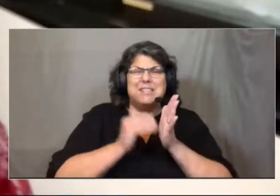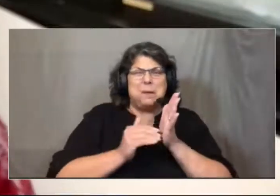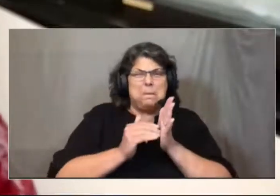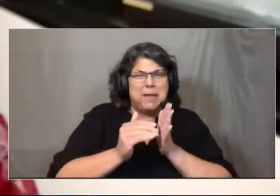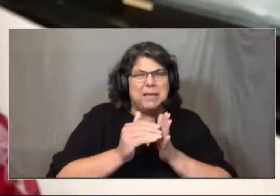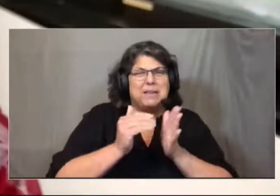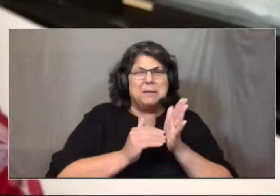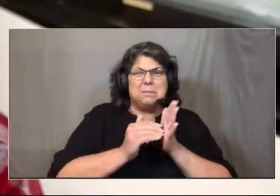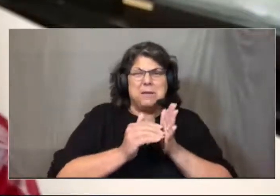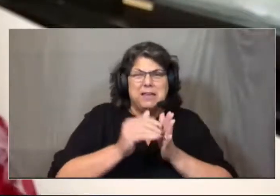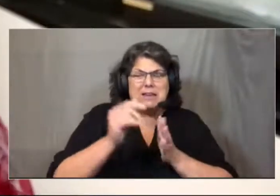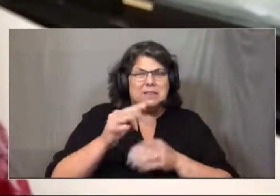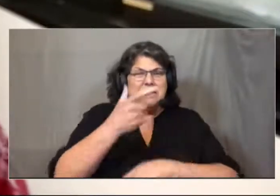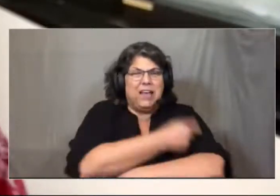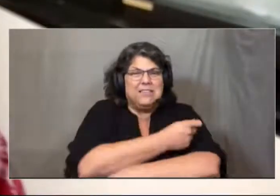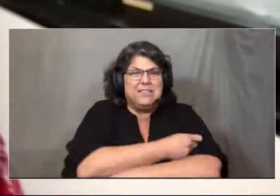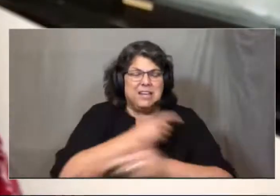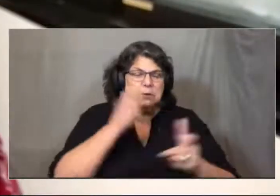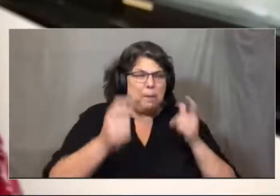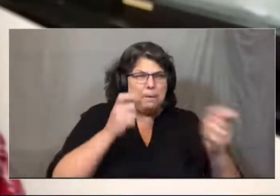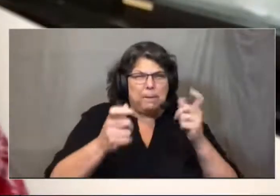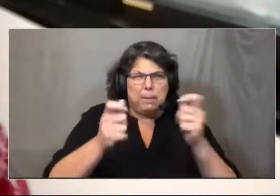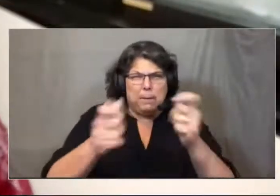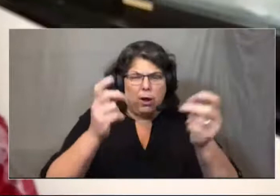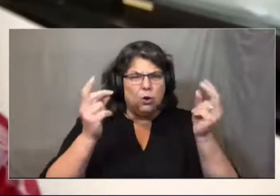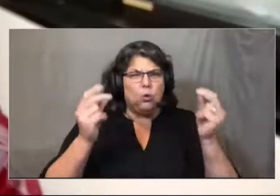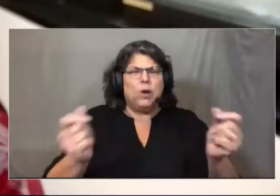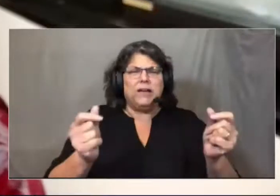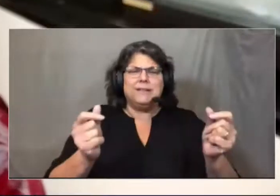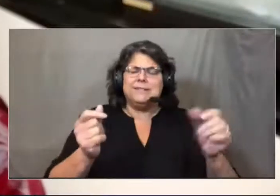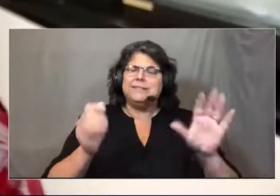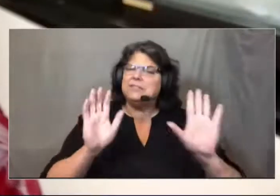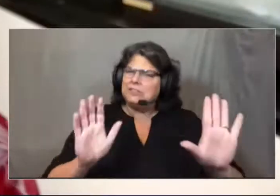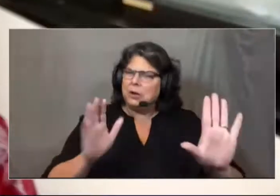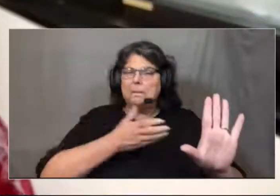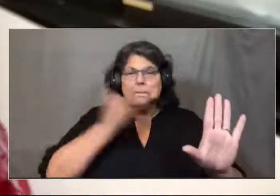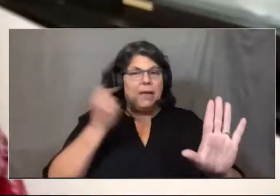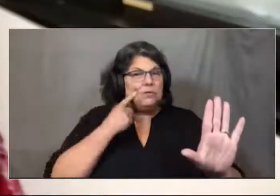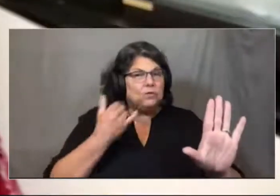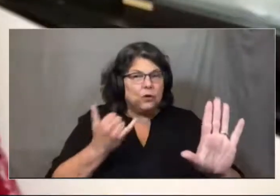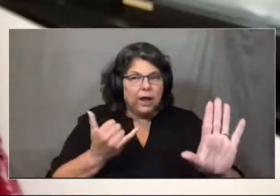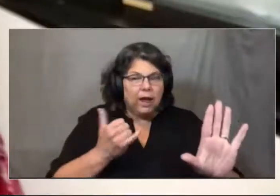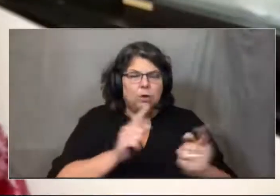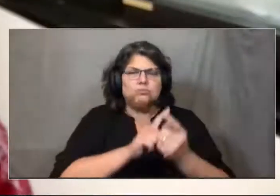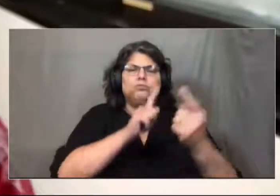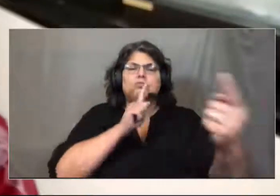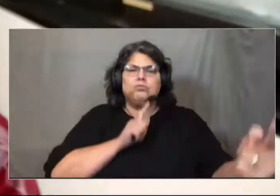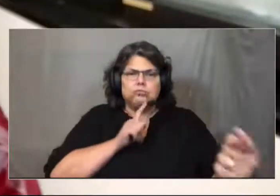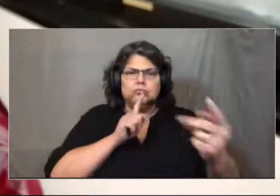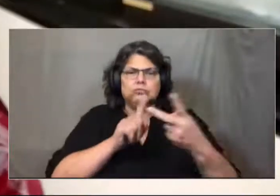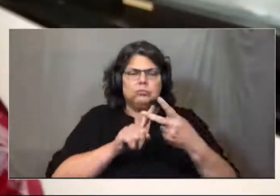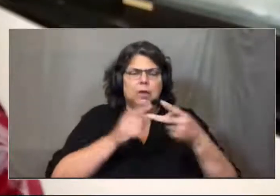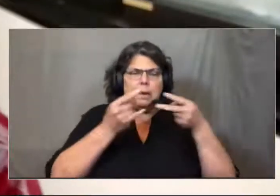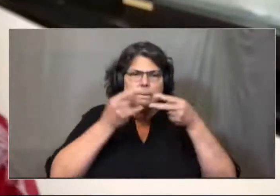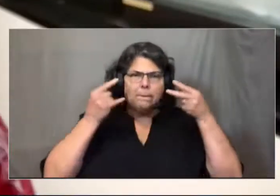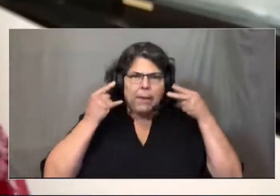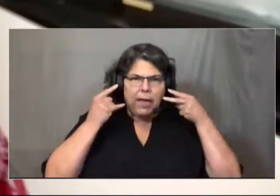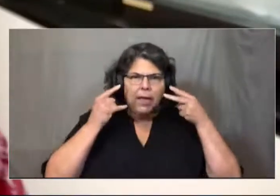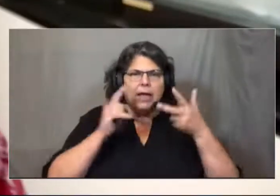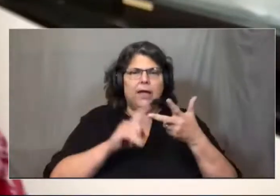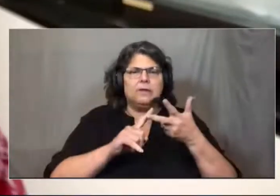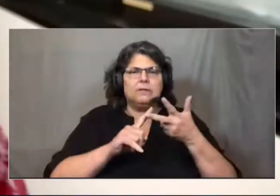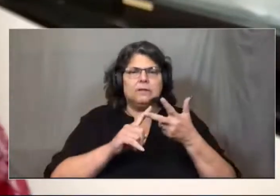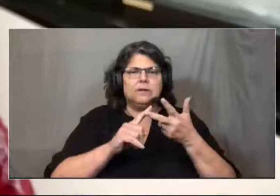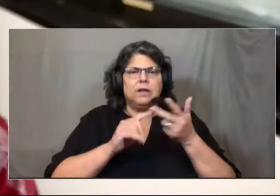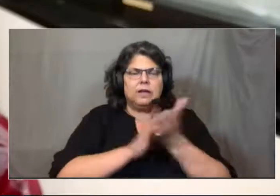point, our defense against COVID is the social distancing, the mask, and the carefully